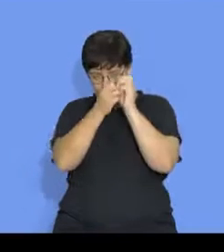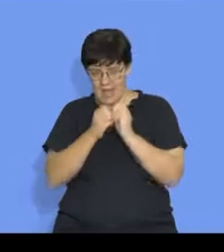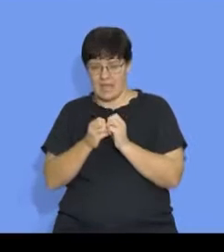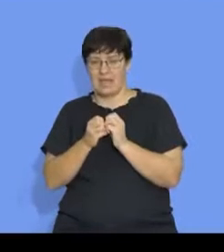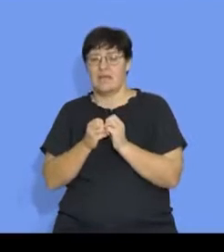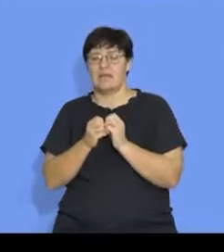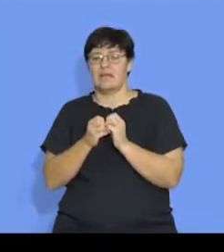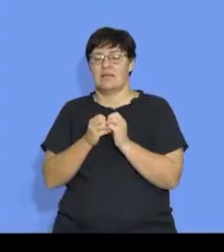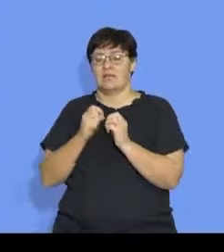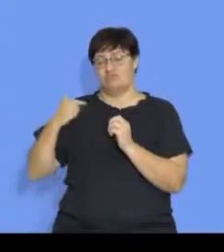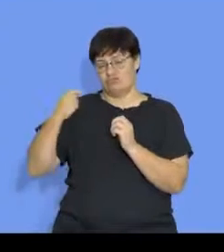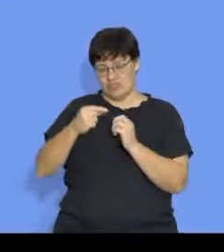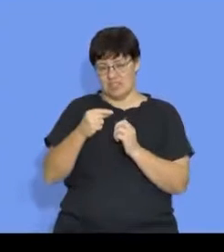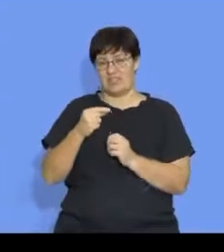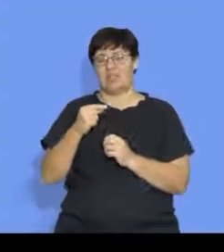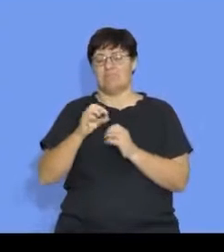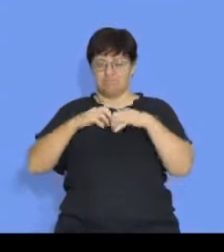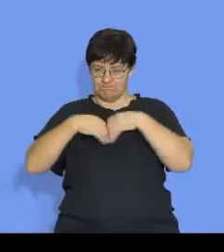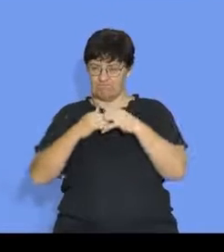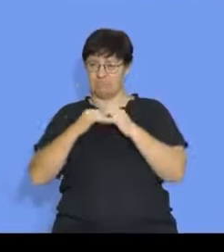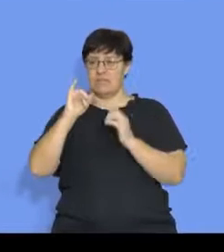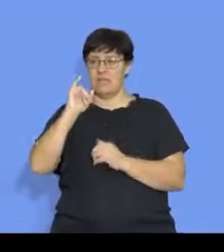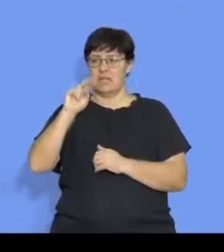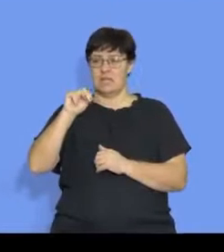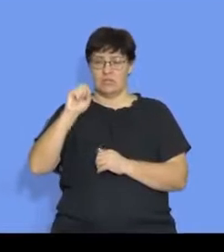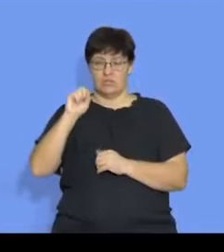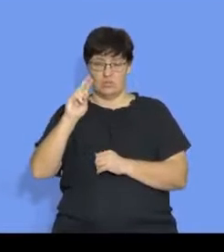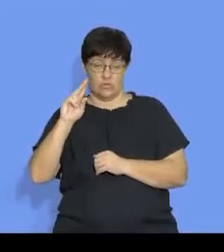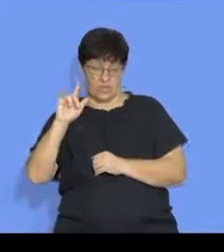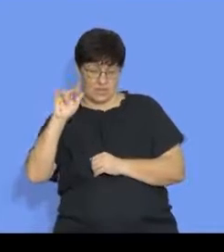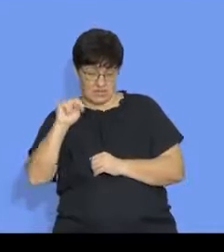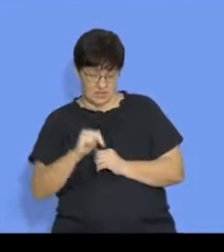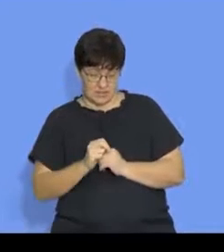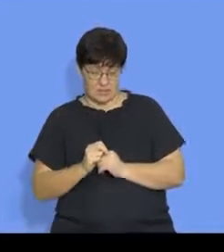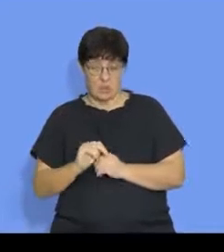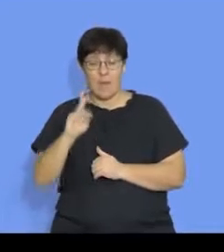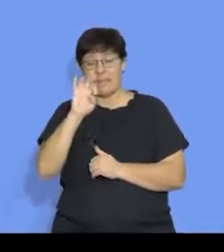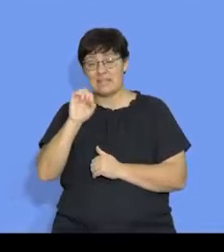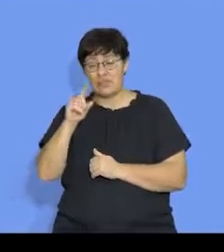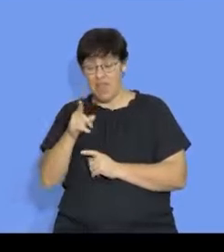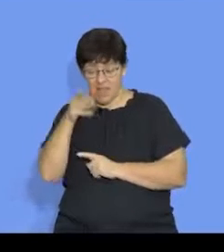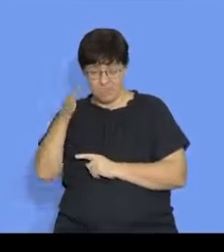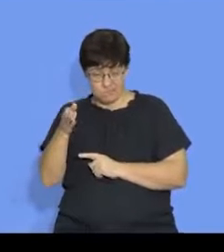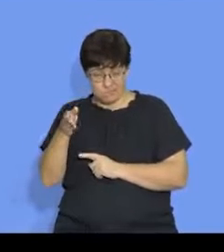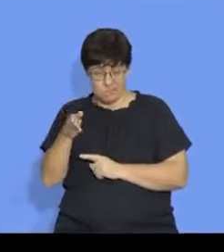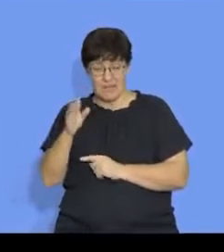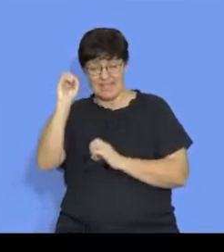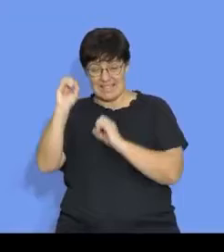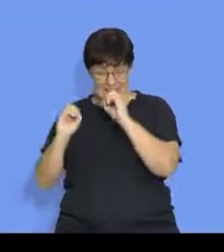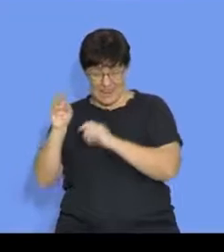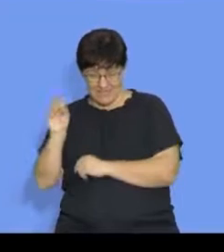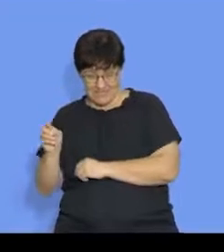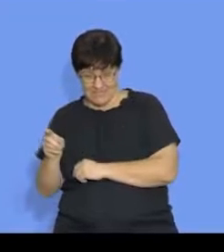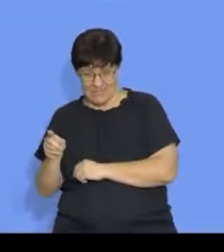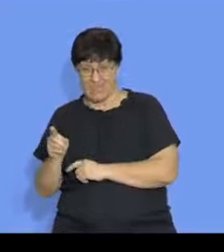So what do we use? We take a bacteria, all right, and in the bacteria cell, they've got a little